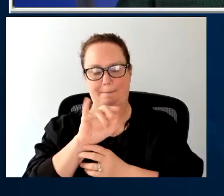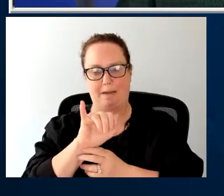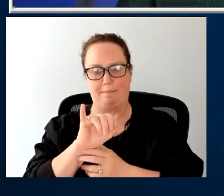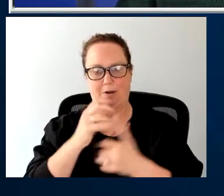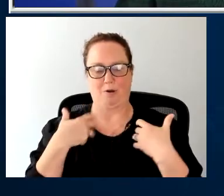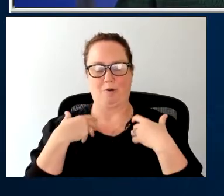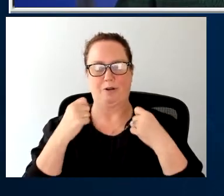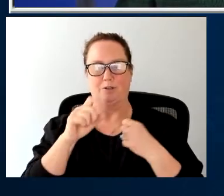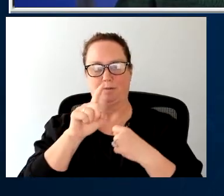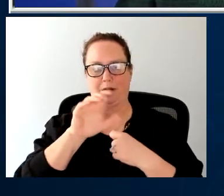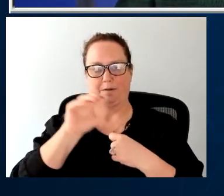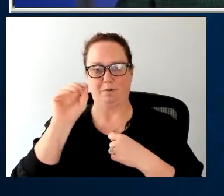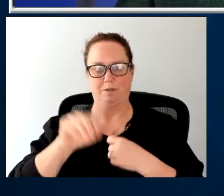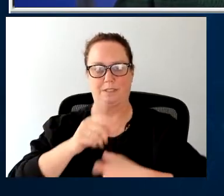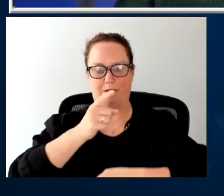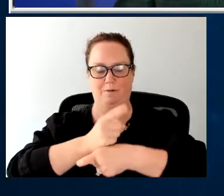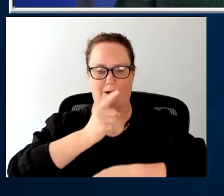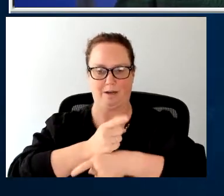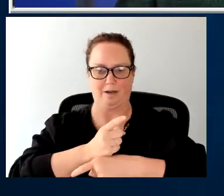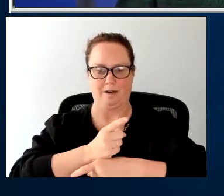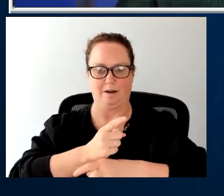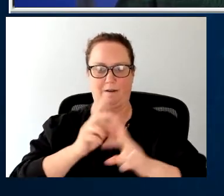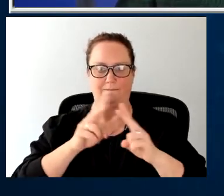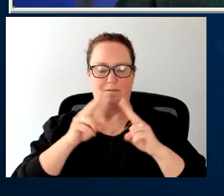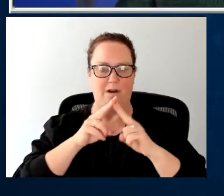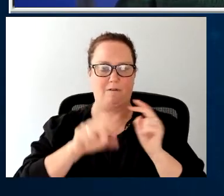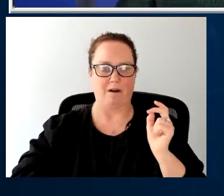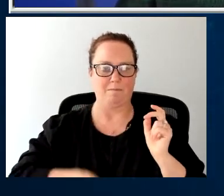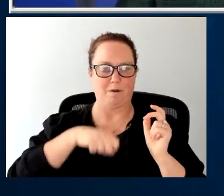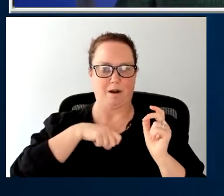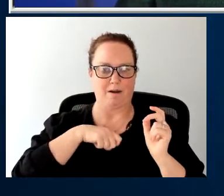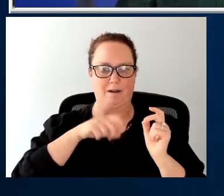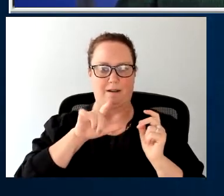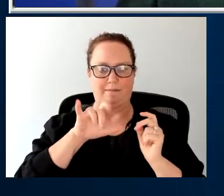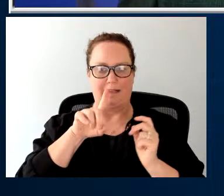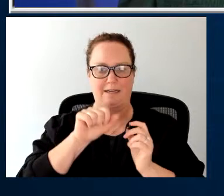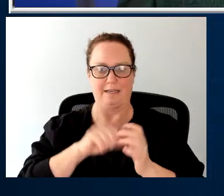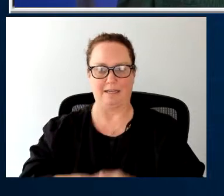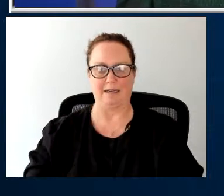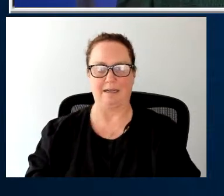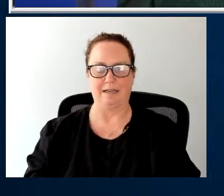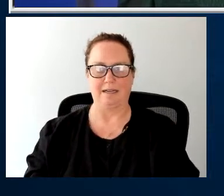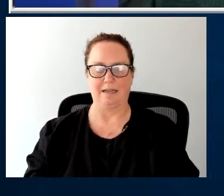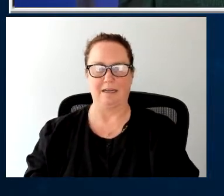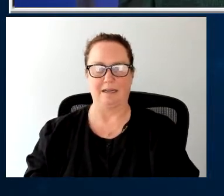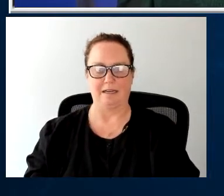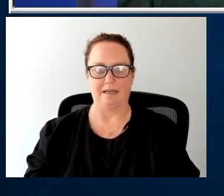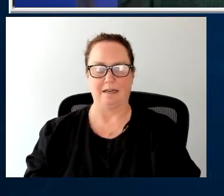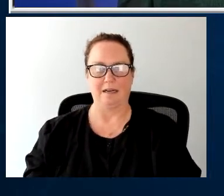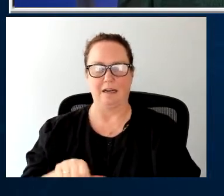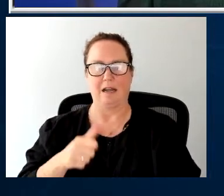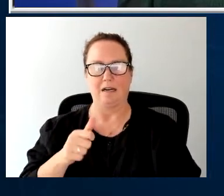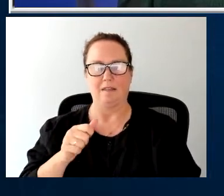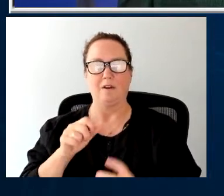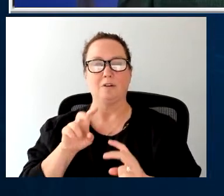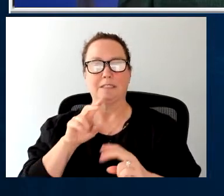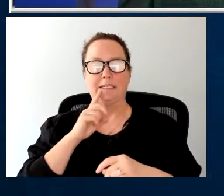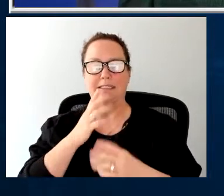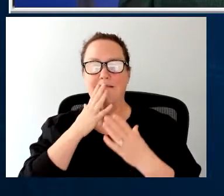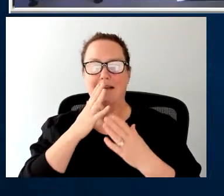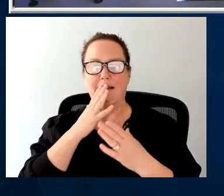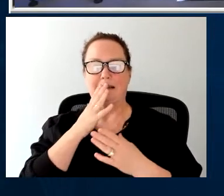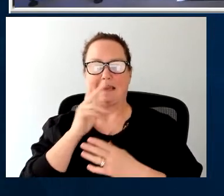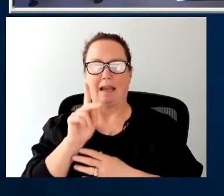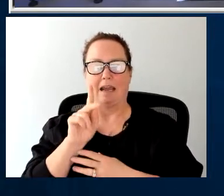100% correct. We are super proud of Linda. We have another viewer that says, thank you, KU, for